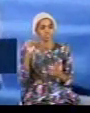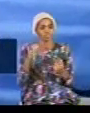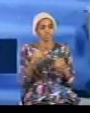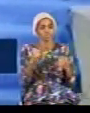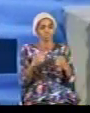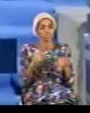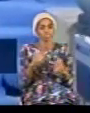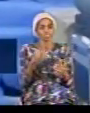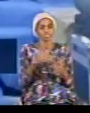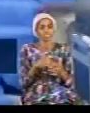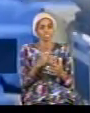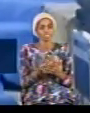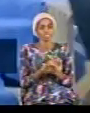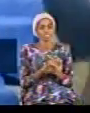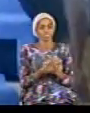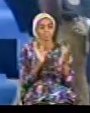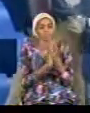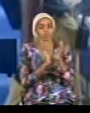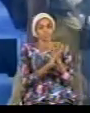Praise the Lord.